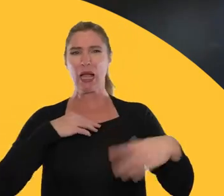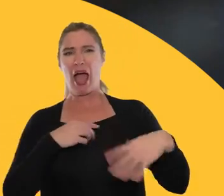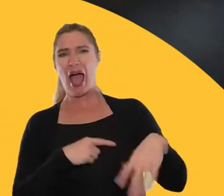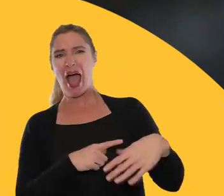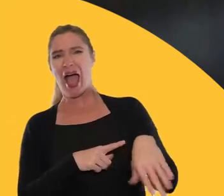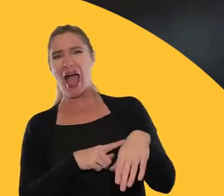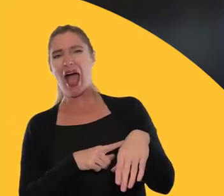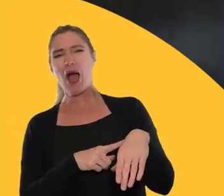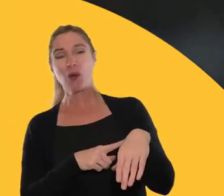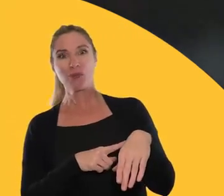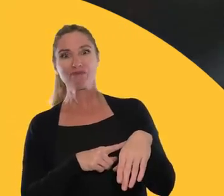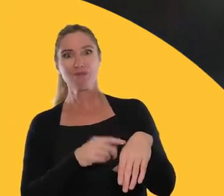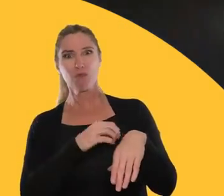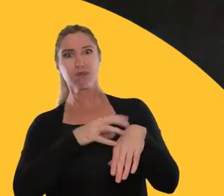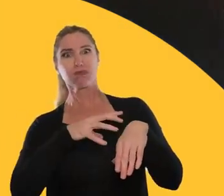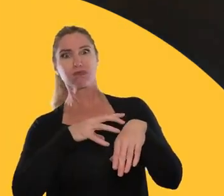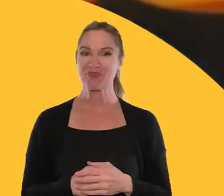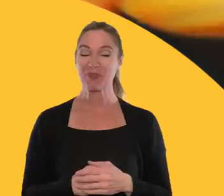tentacles.